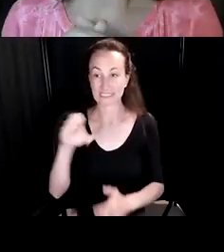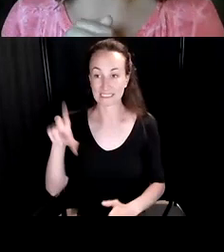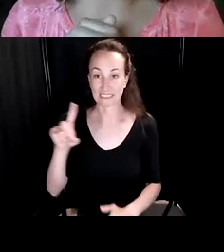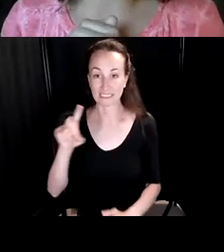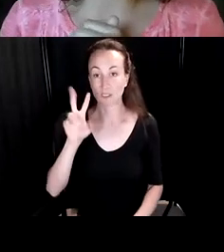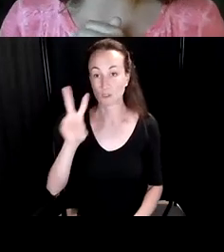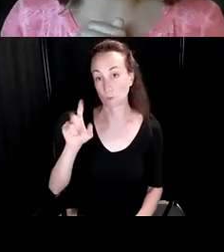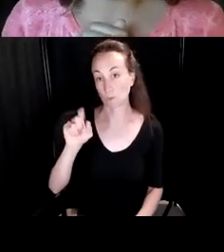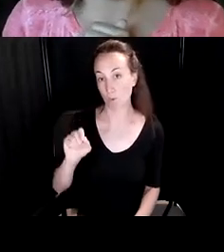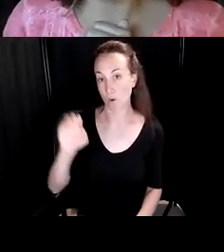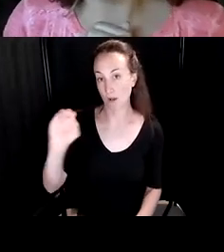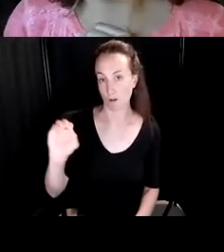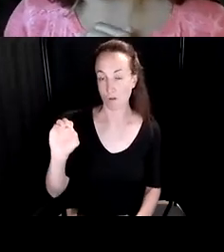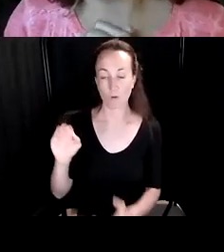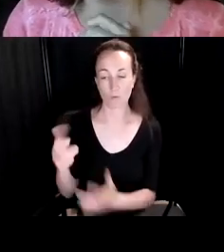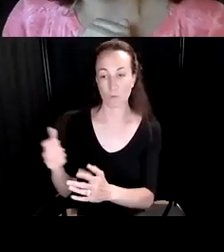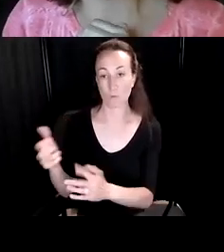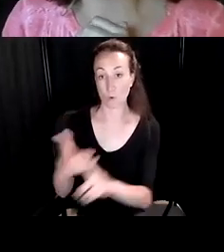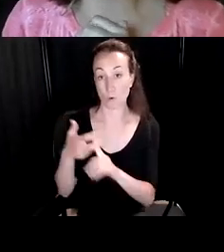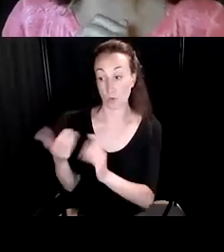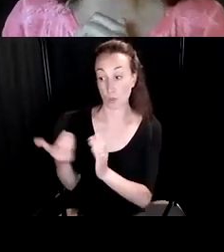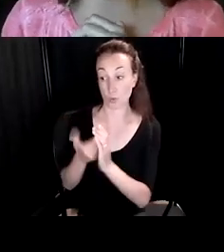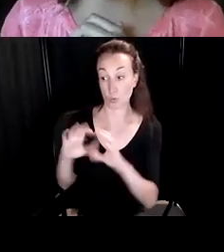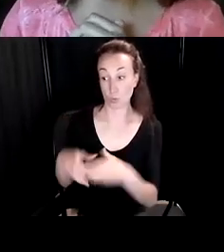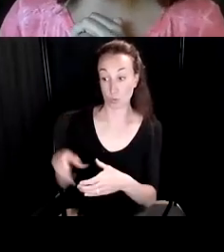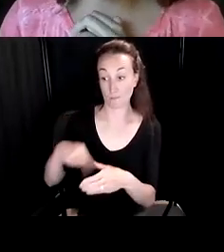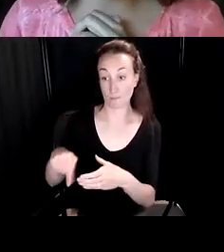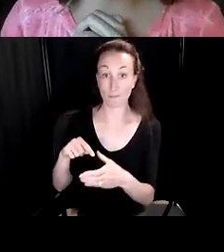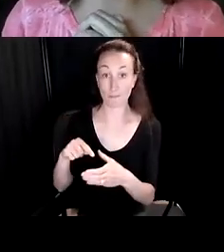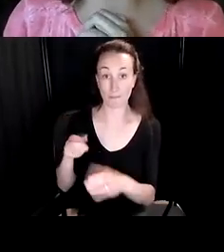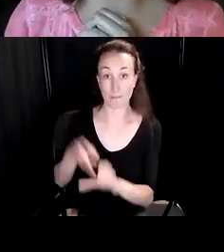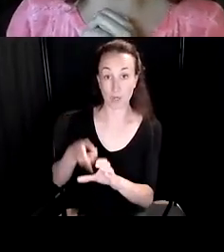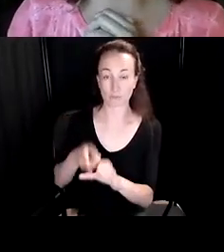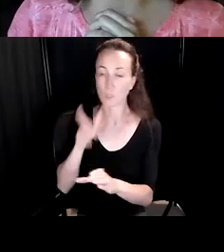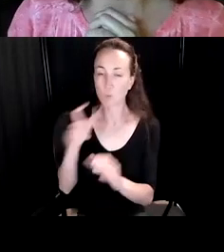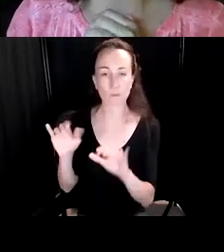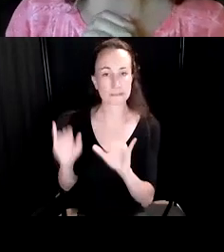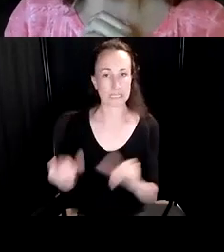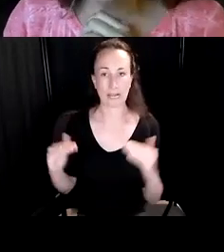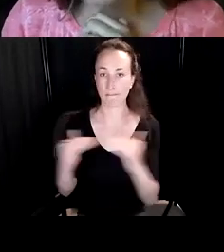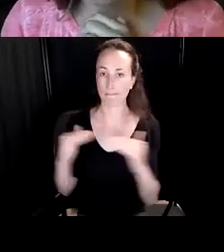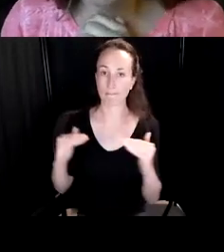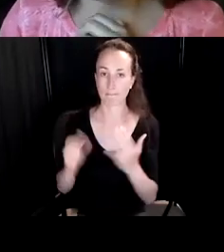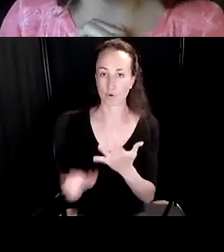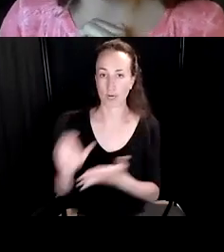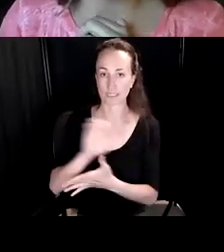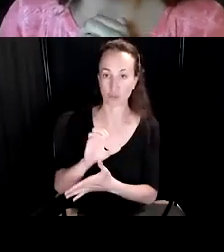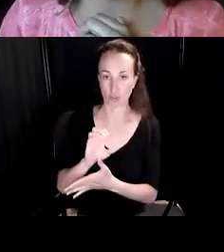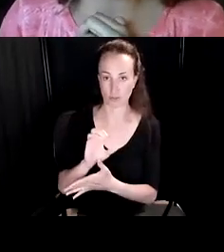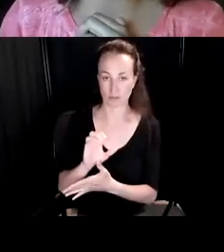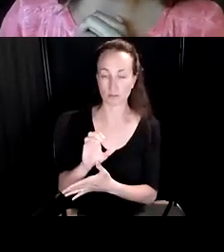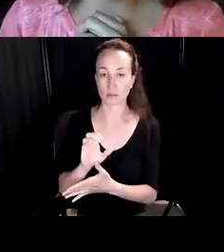cohort of participants with some new funding that met the same criteria as SEED 1.0, but also